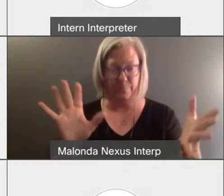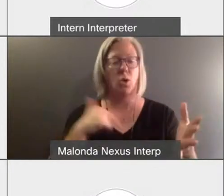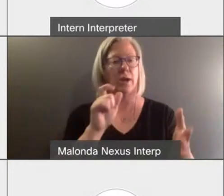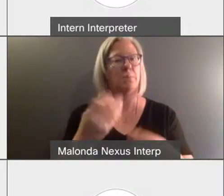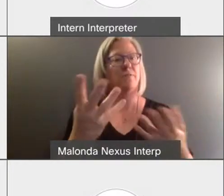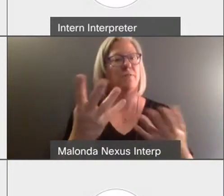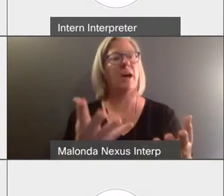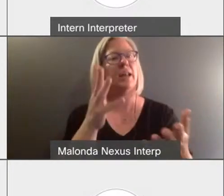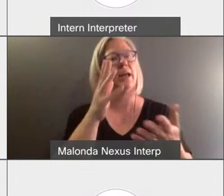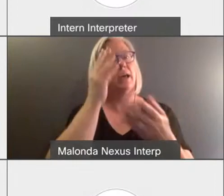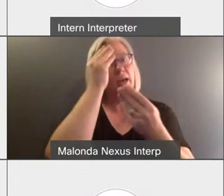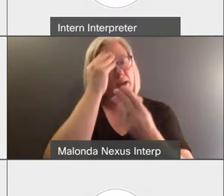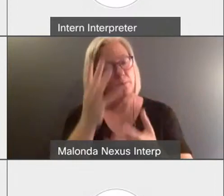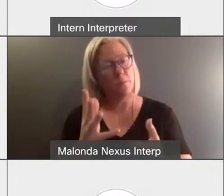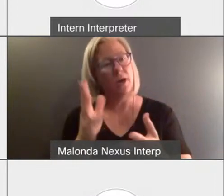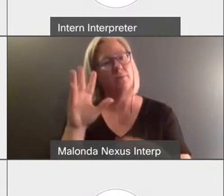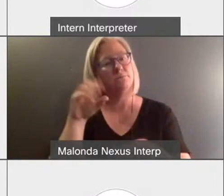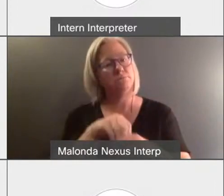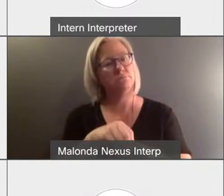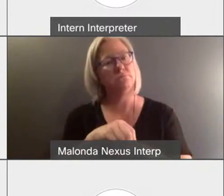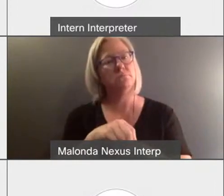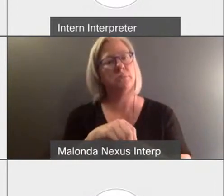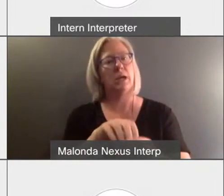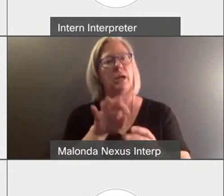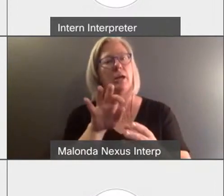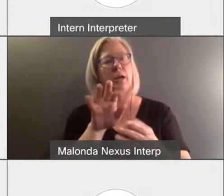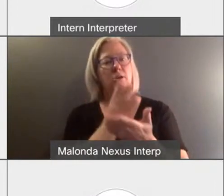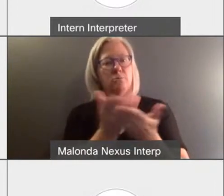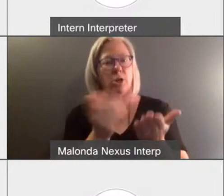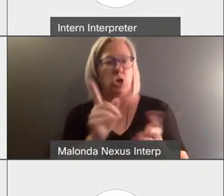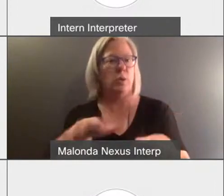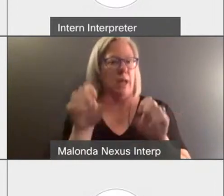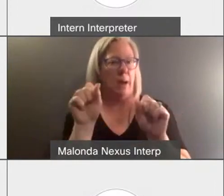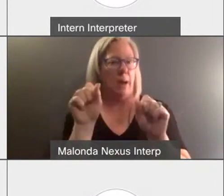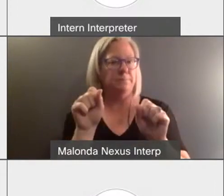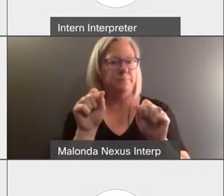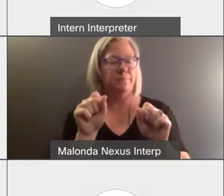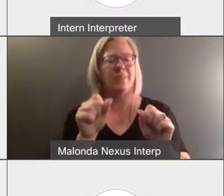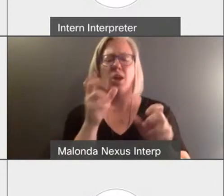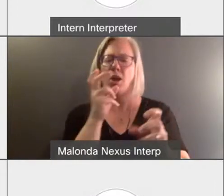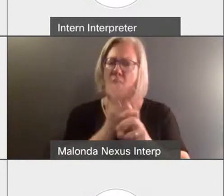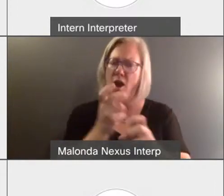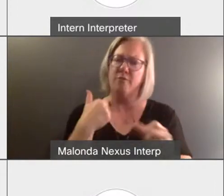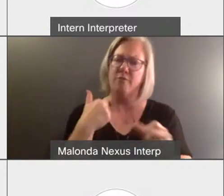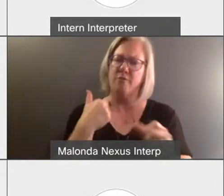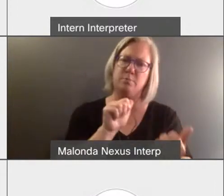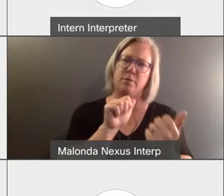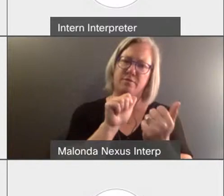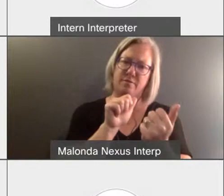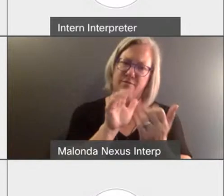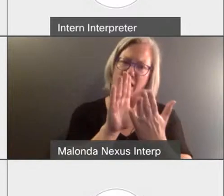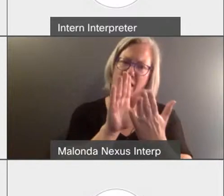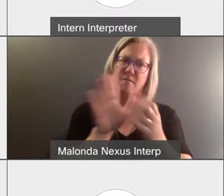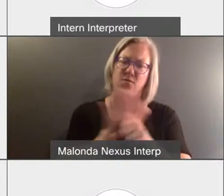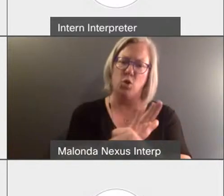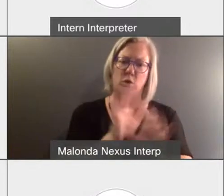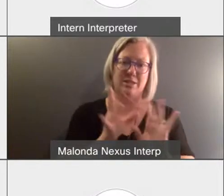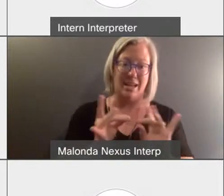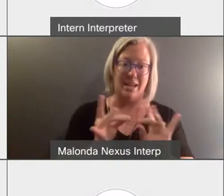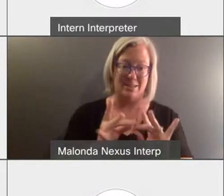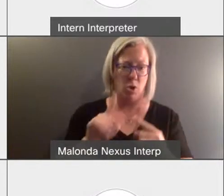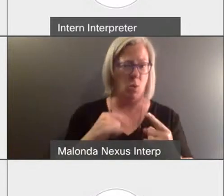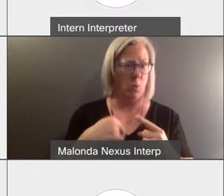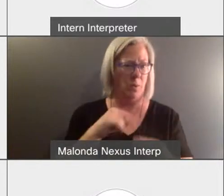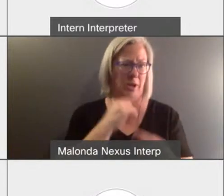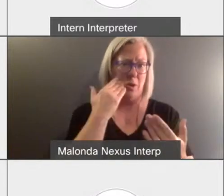the criteria that you ultimately adopt. It's difficult for us to come here and provide fulsome testimony when we do